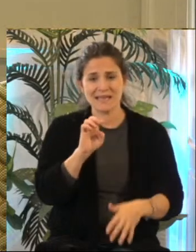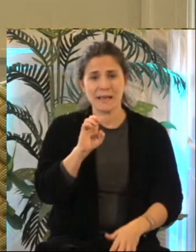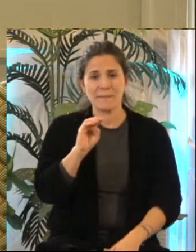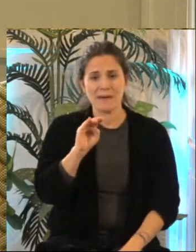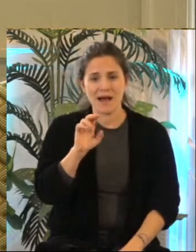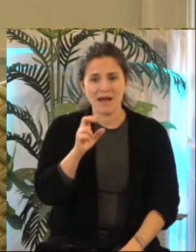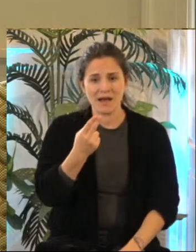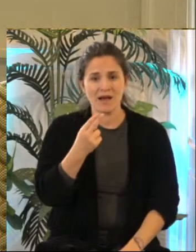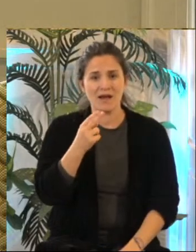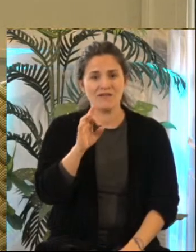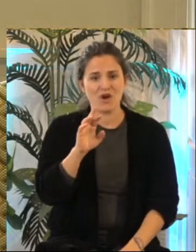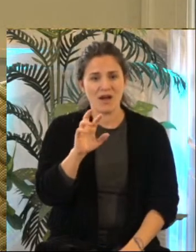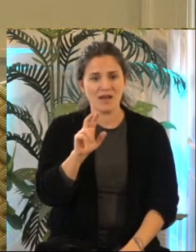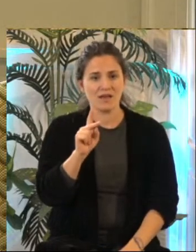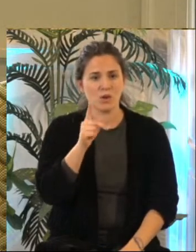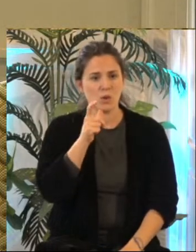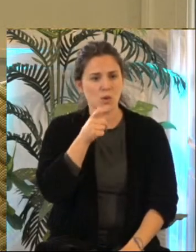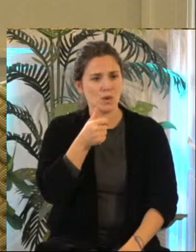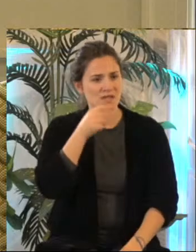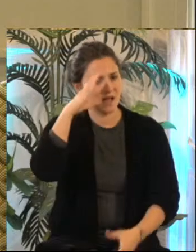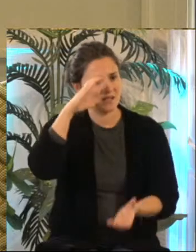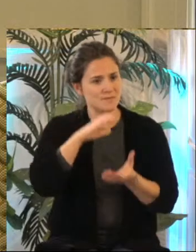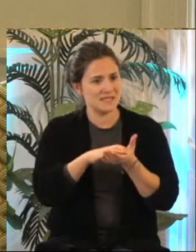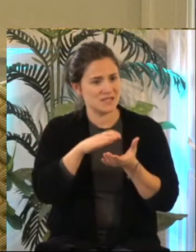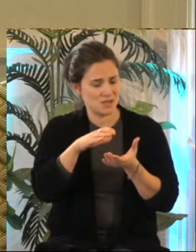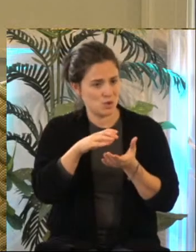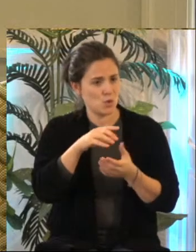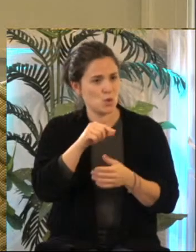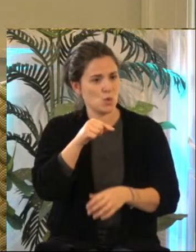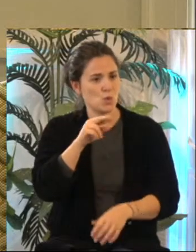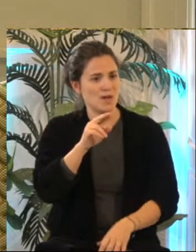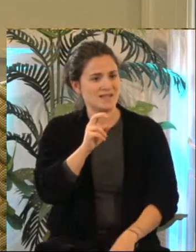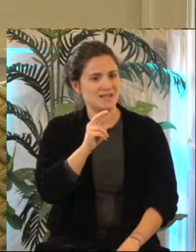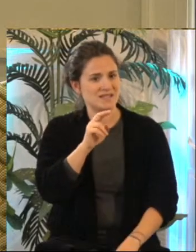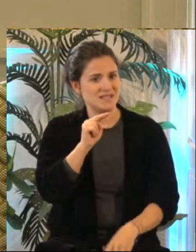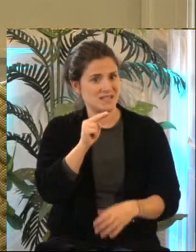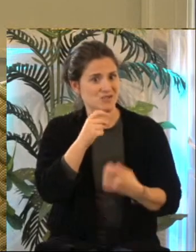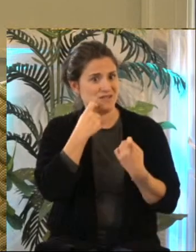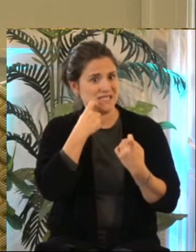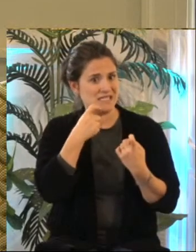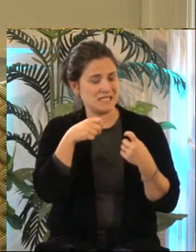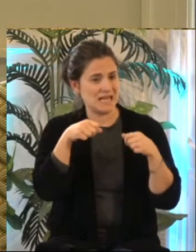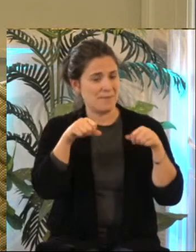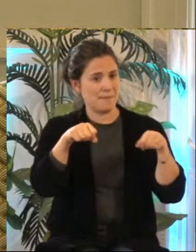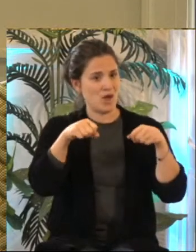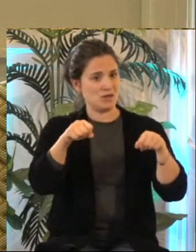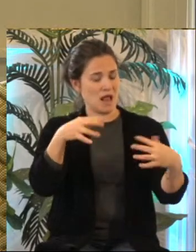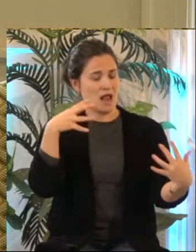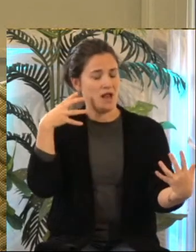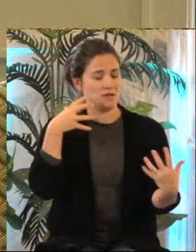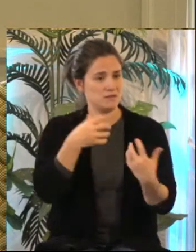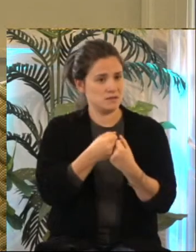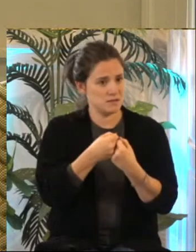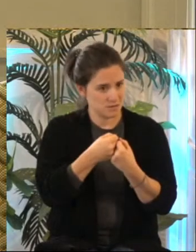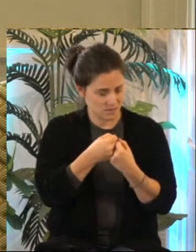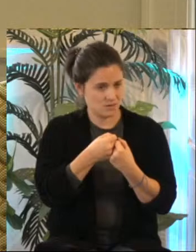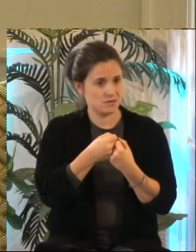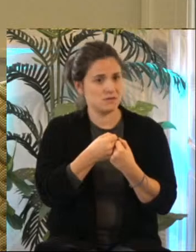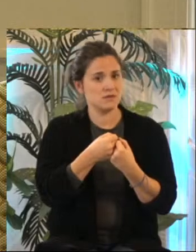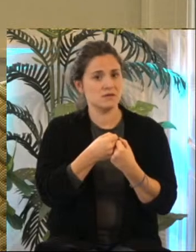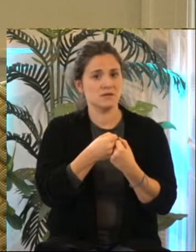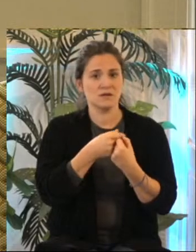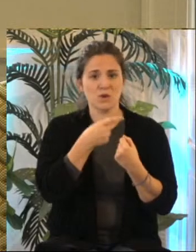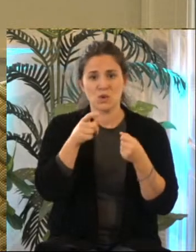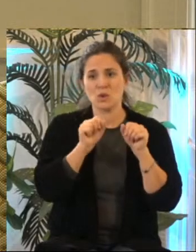Quentin, was in a motorcycle accident. And so he's going to be okay, fortunately, but he's going to have a road to, some